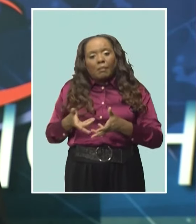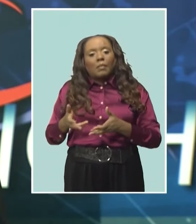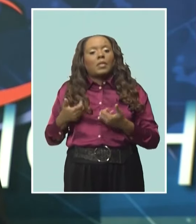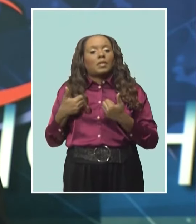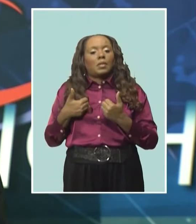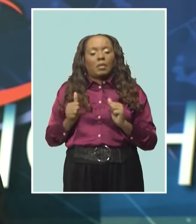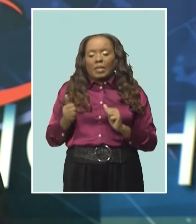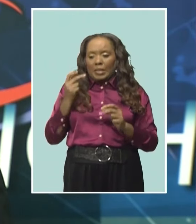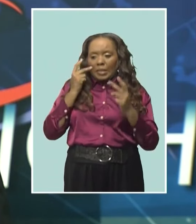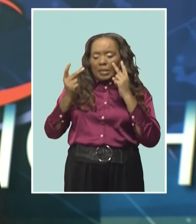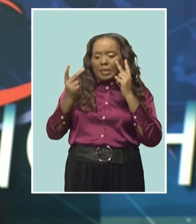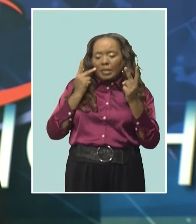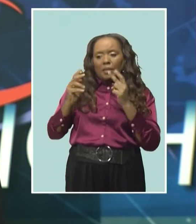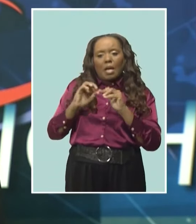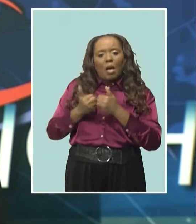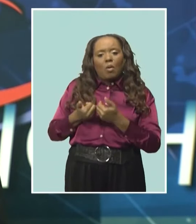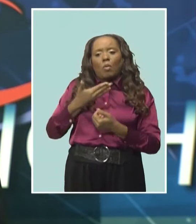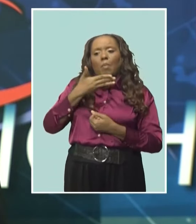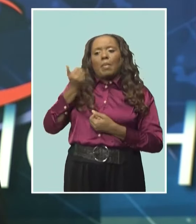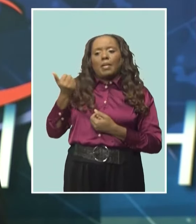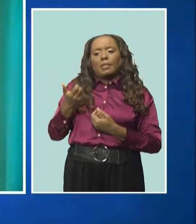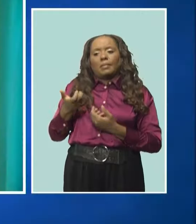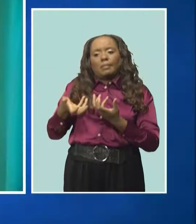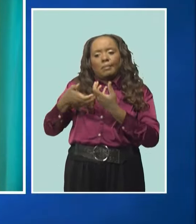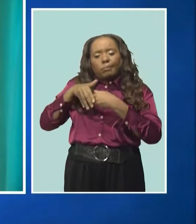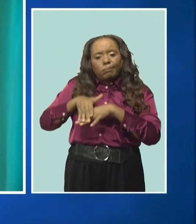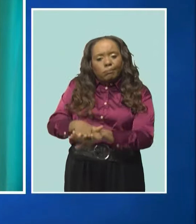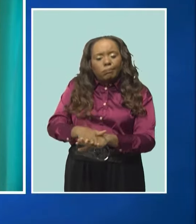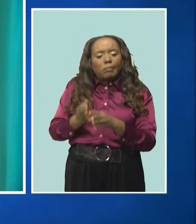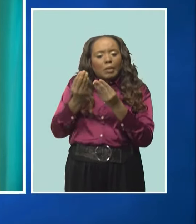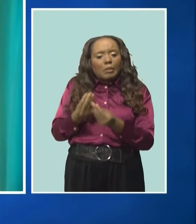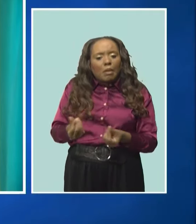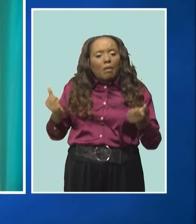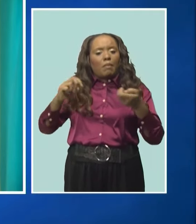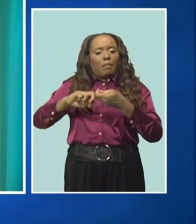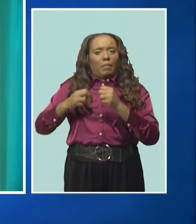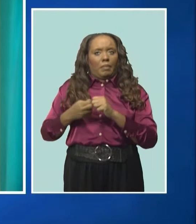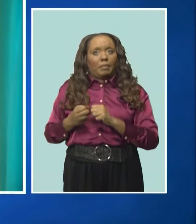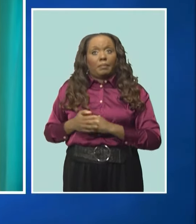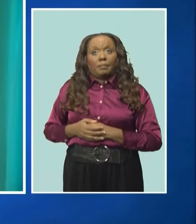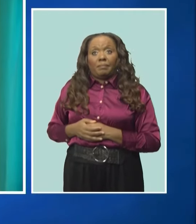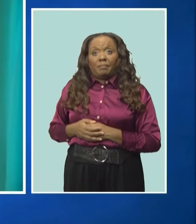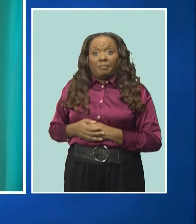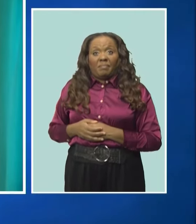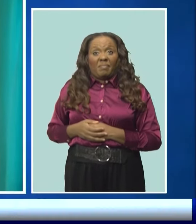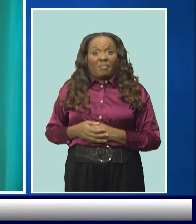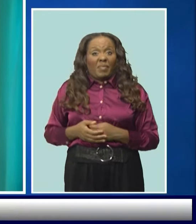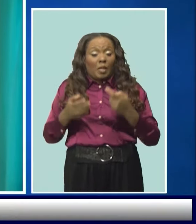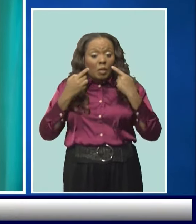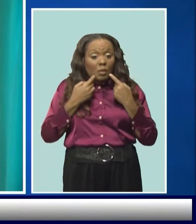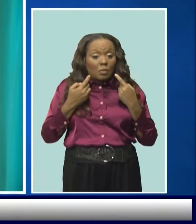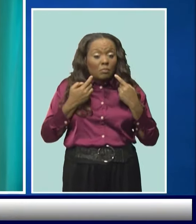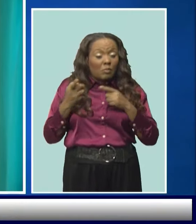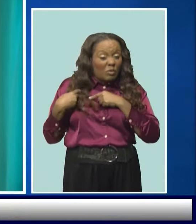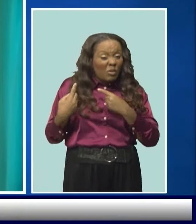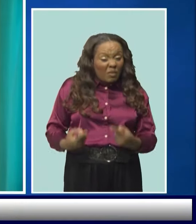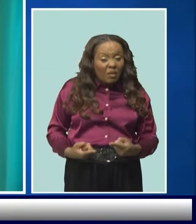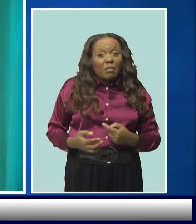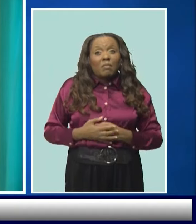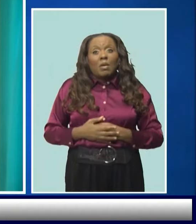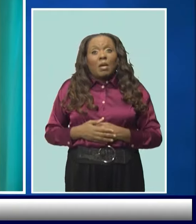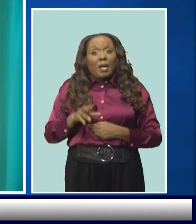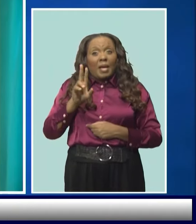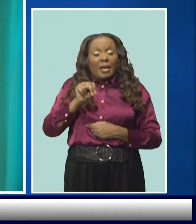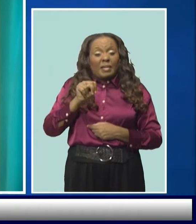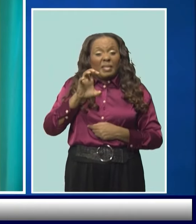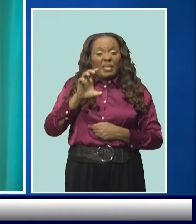factors driving NCDs. What has been achieved so far in relation to NCDs and stroke management